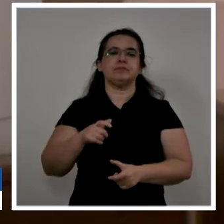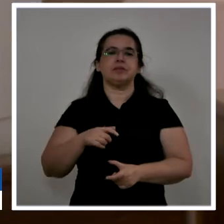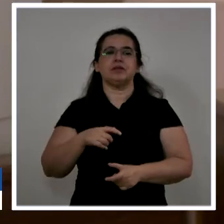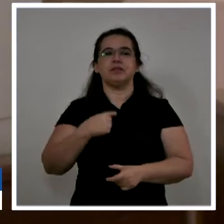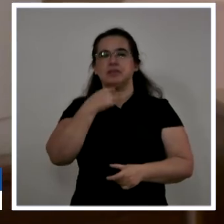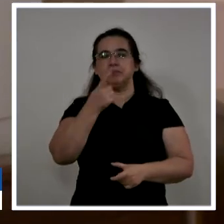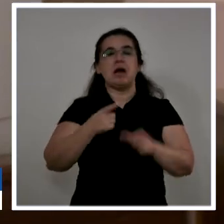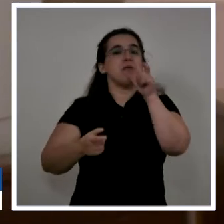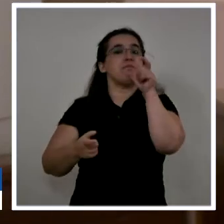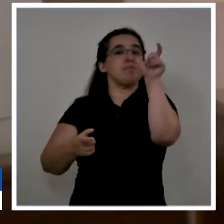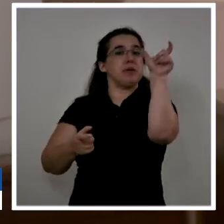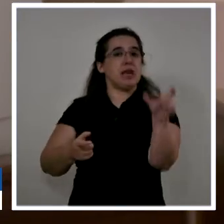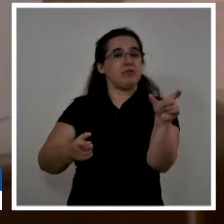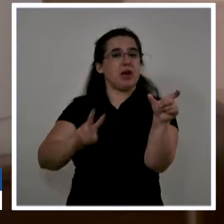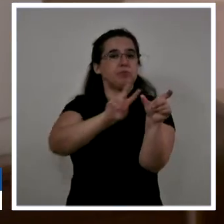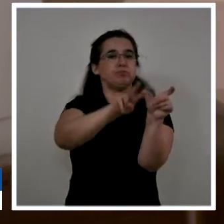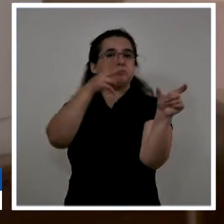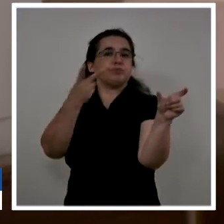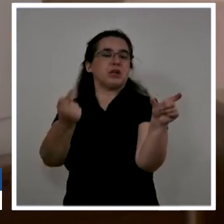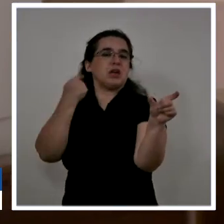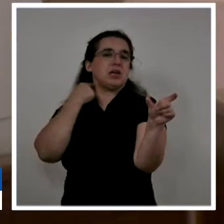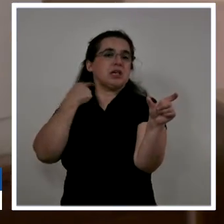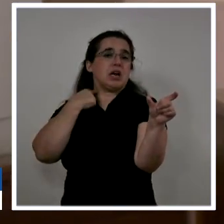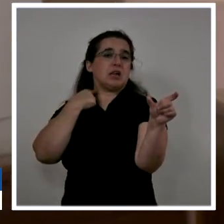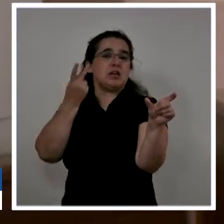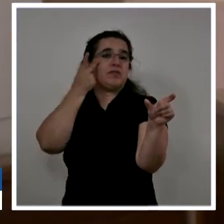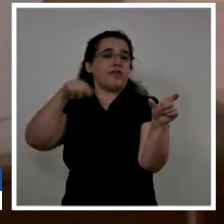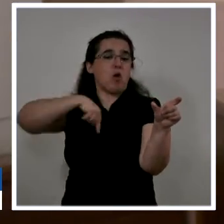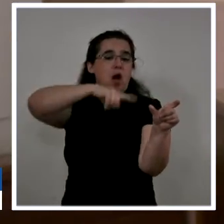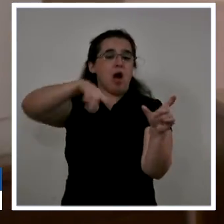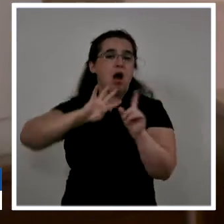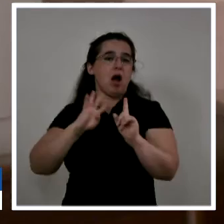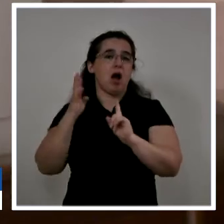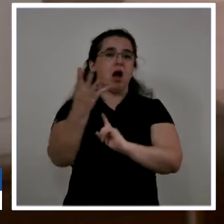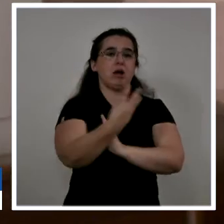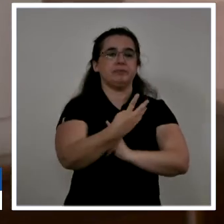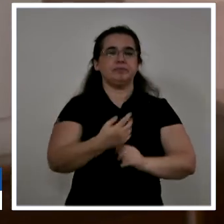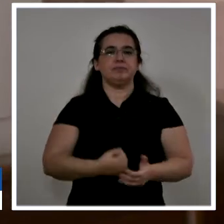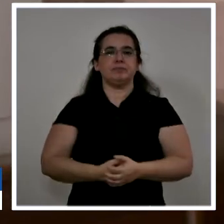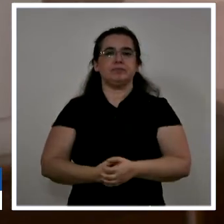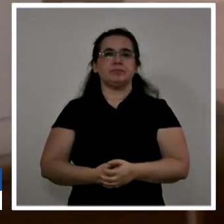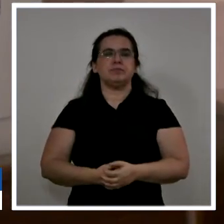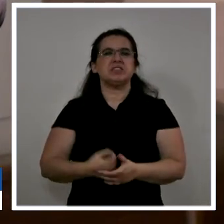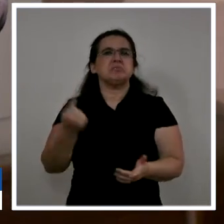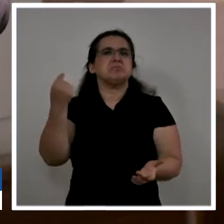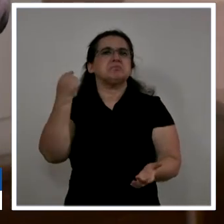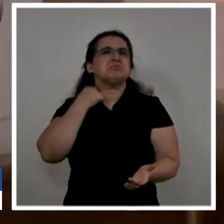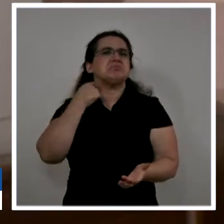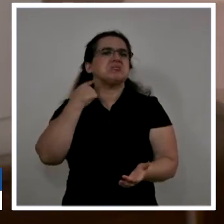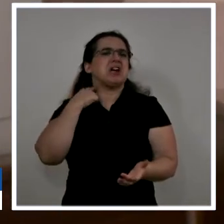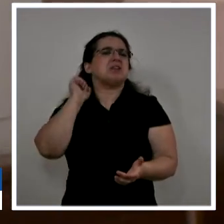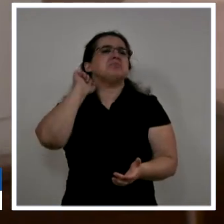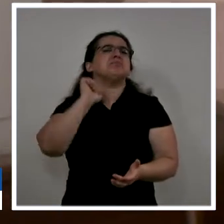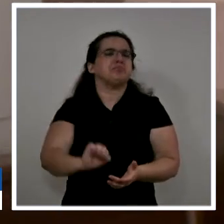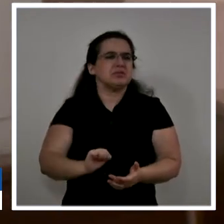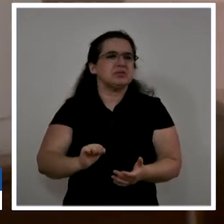us. Diz que a palavra se fez carne e habitou entre nós. The question is, what kind of flesh was that and